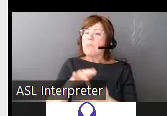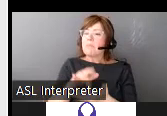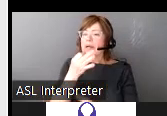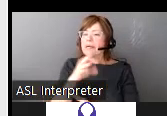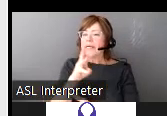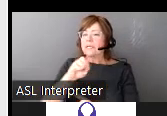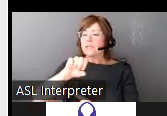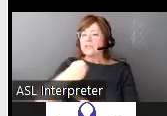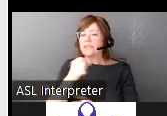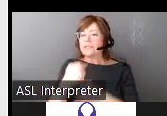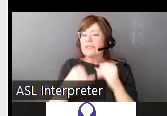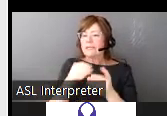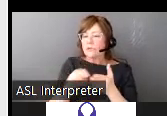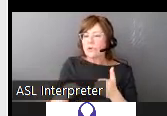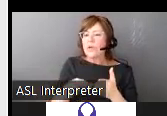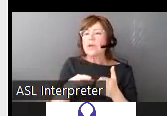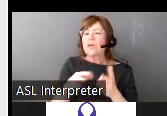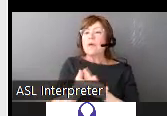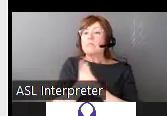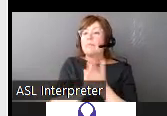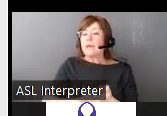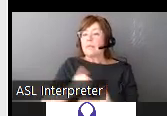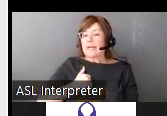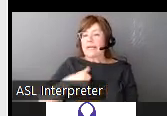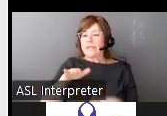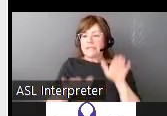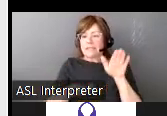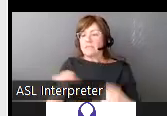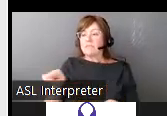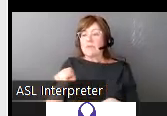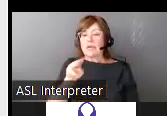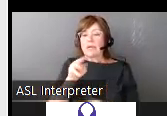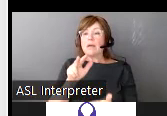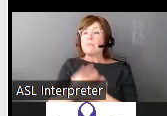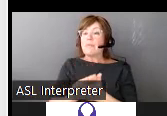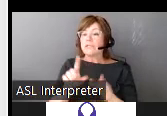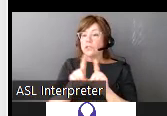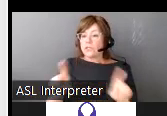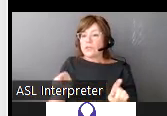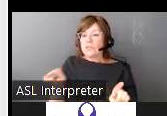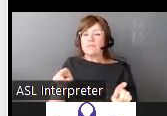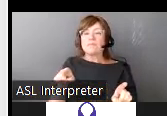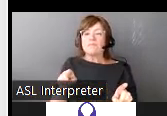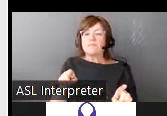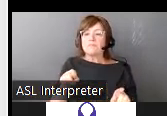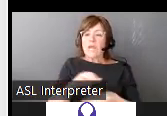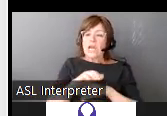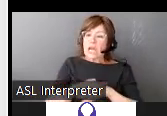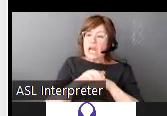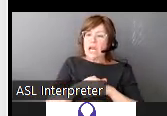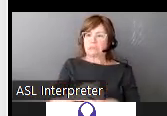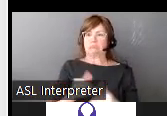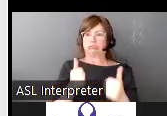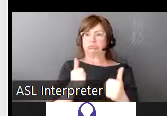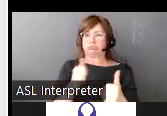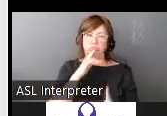international student and has since become a Canadian citizen. He had a master's degree and reported an excellent proficiency of English. At the